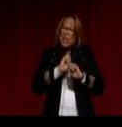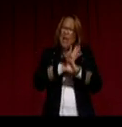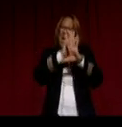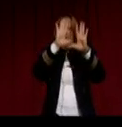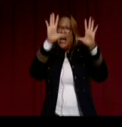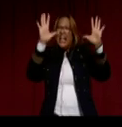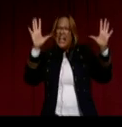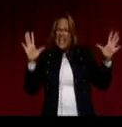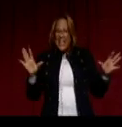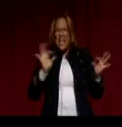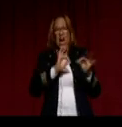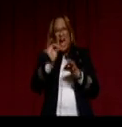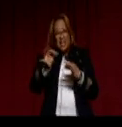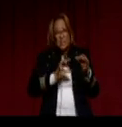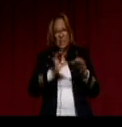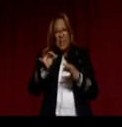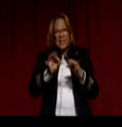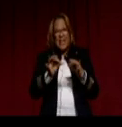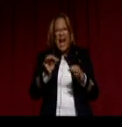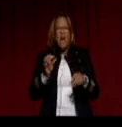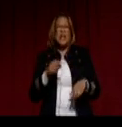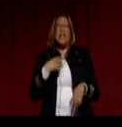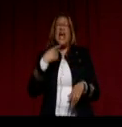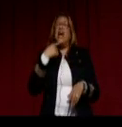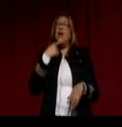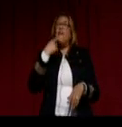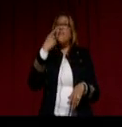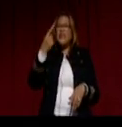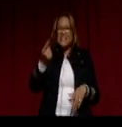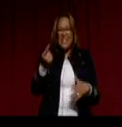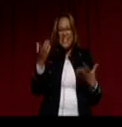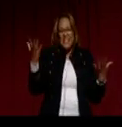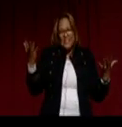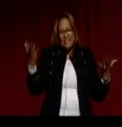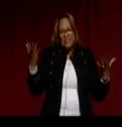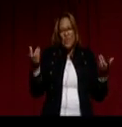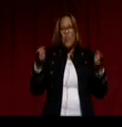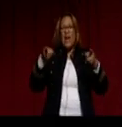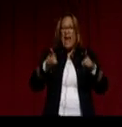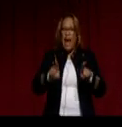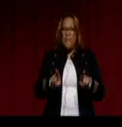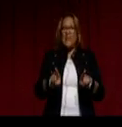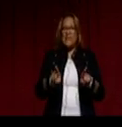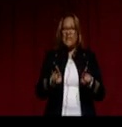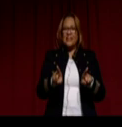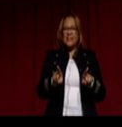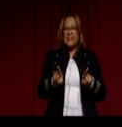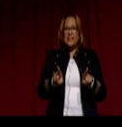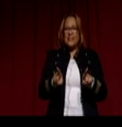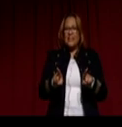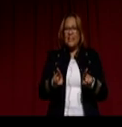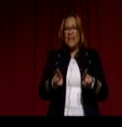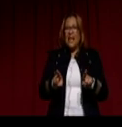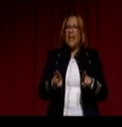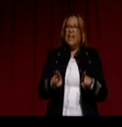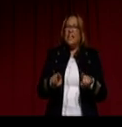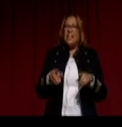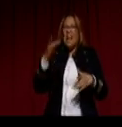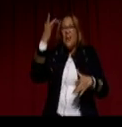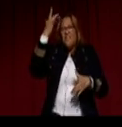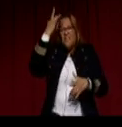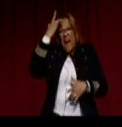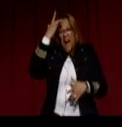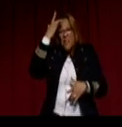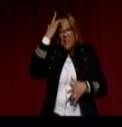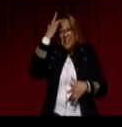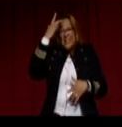there or way that I know to predict it. What happens is that the virus is mutating.